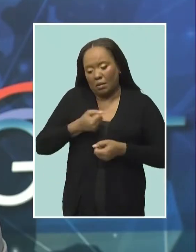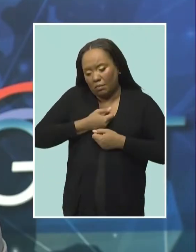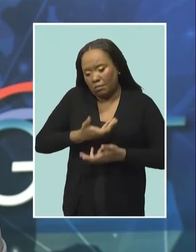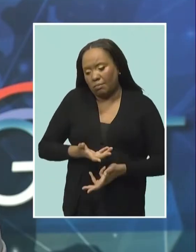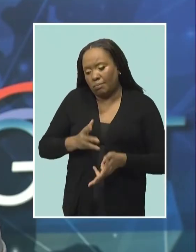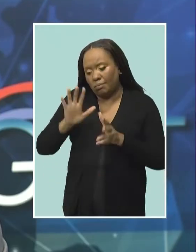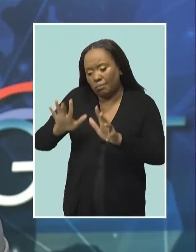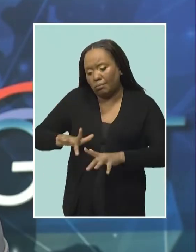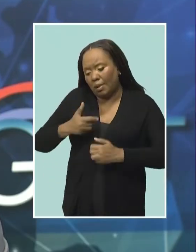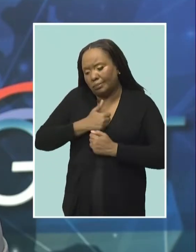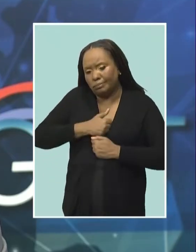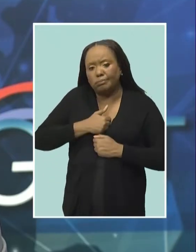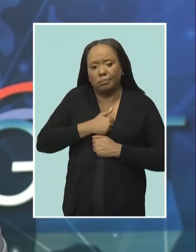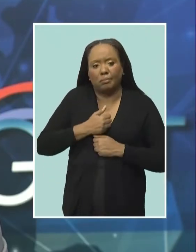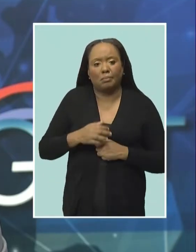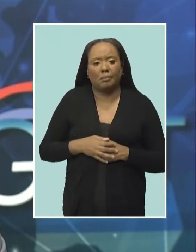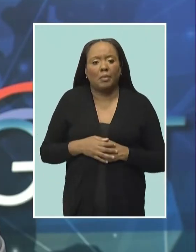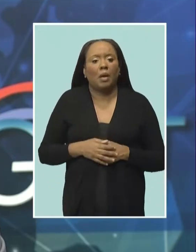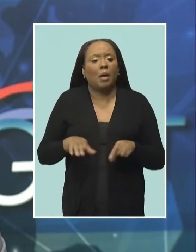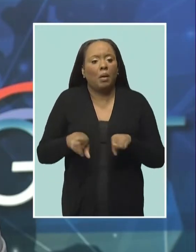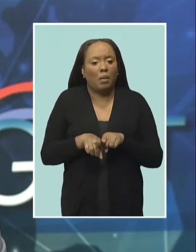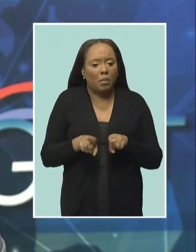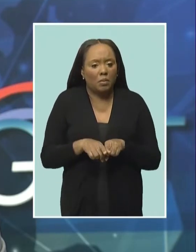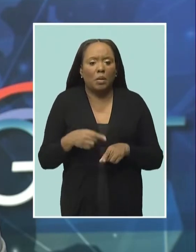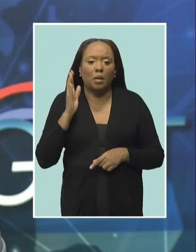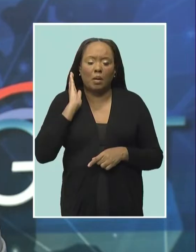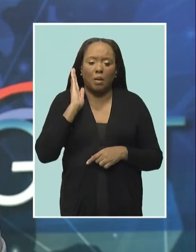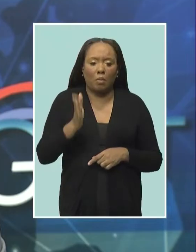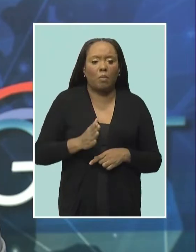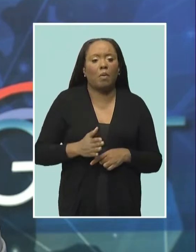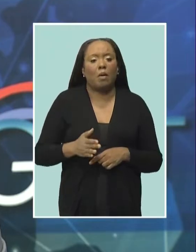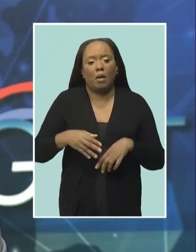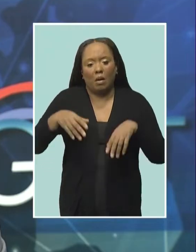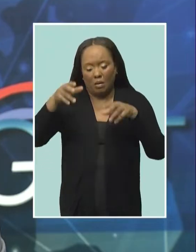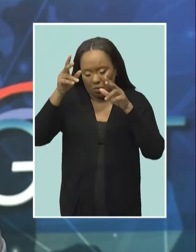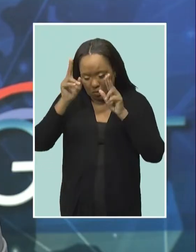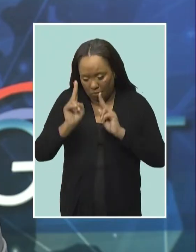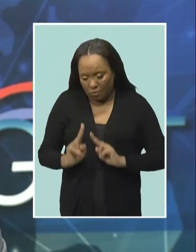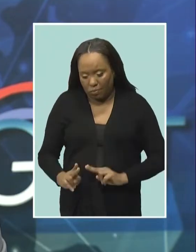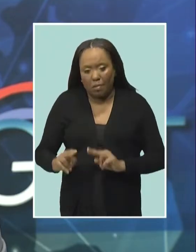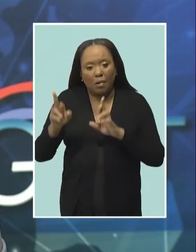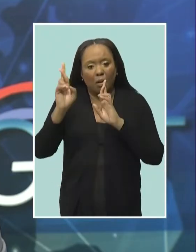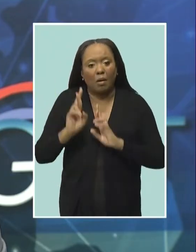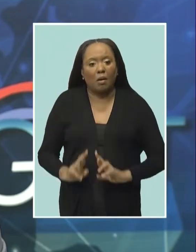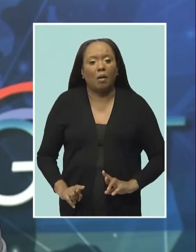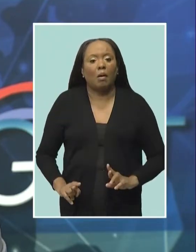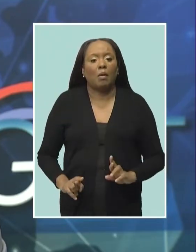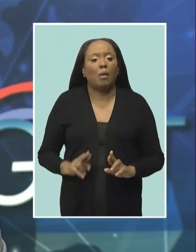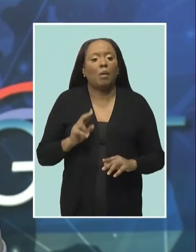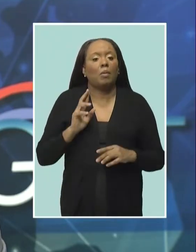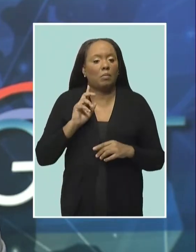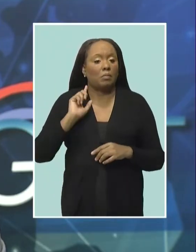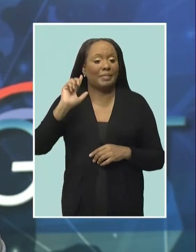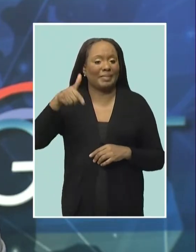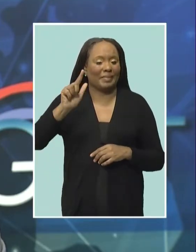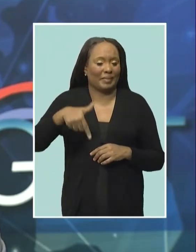of Barbados. The acting Prime Minister also confirmed the House would formally pay tribute to the late Prime Minister at a later date.